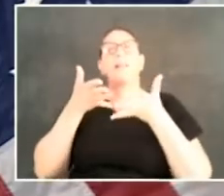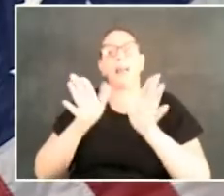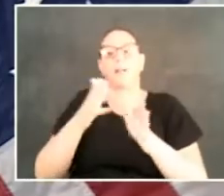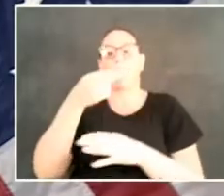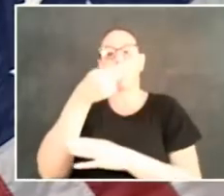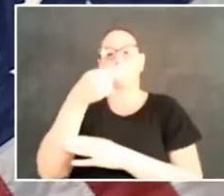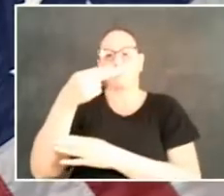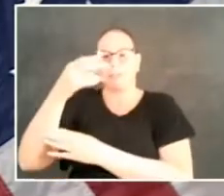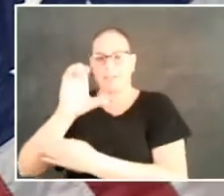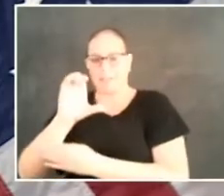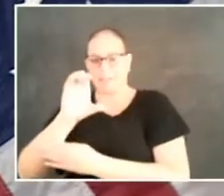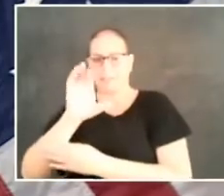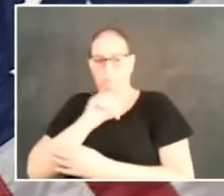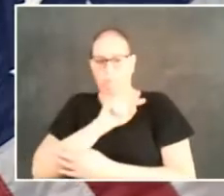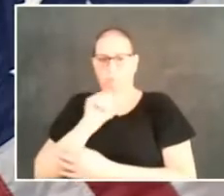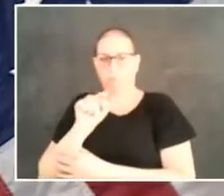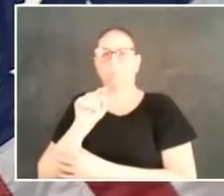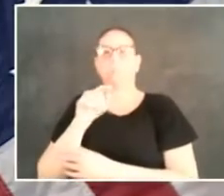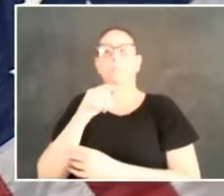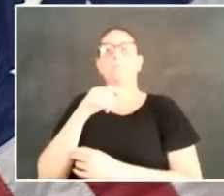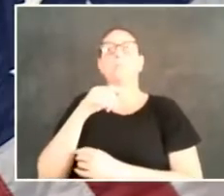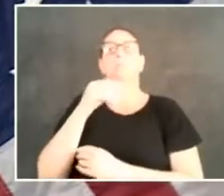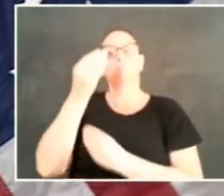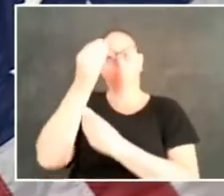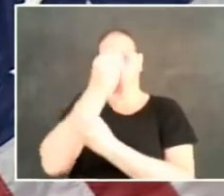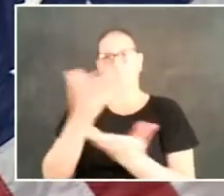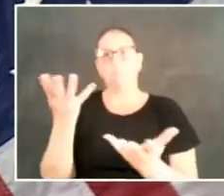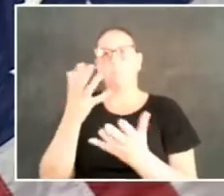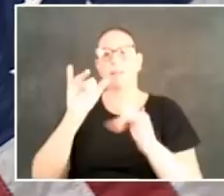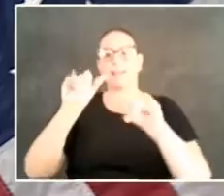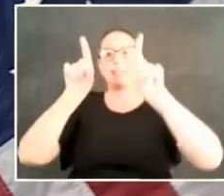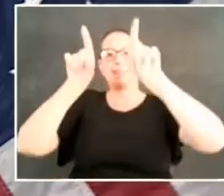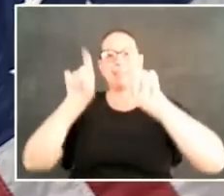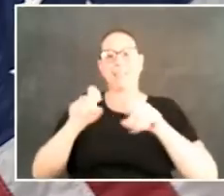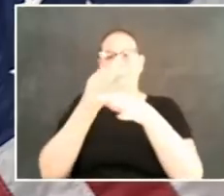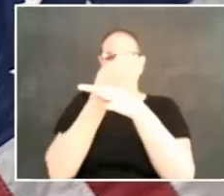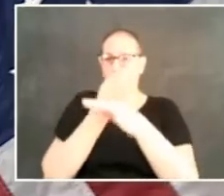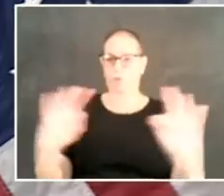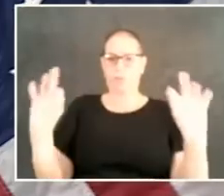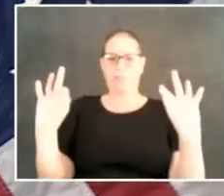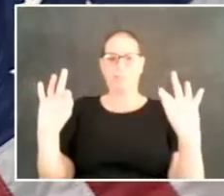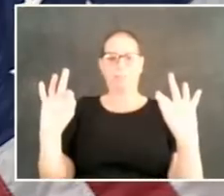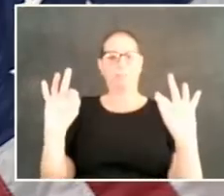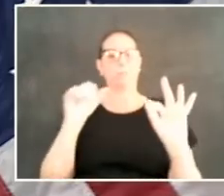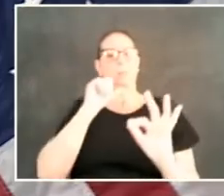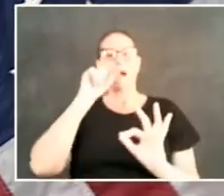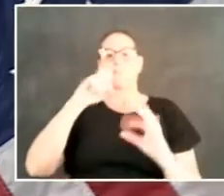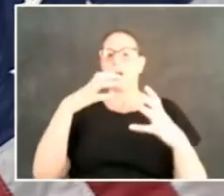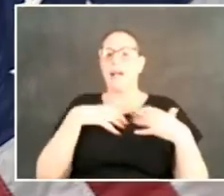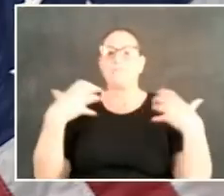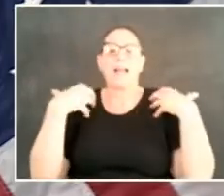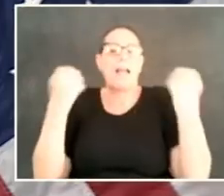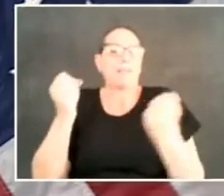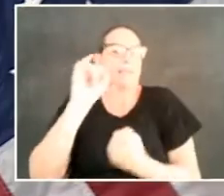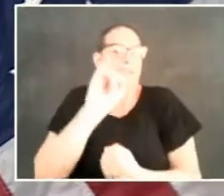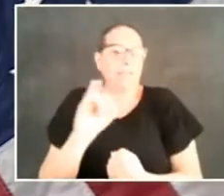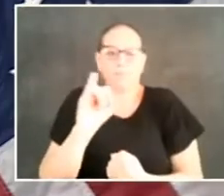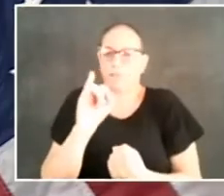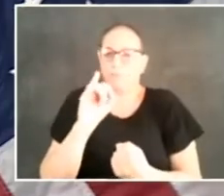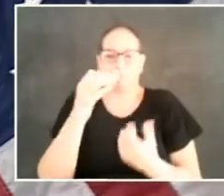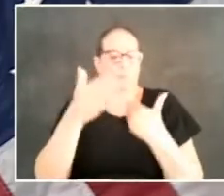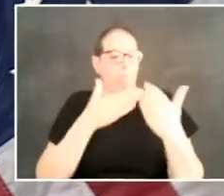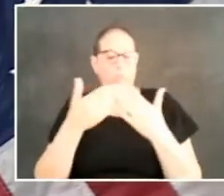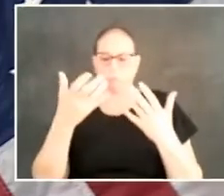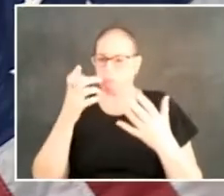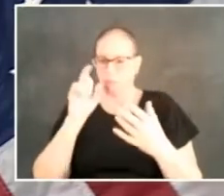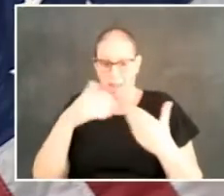all, the testing is free. You do not need to have an insurance card. I want to make that very clear. The